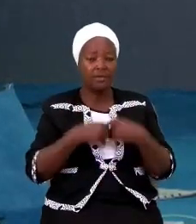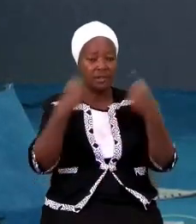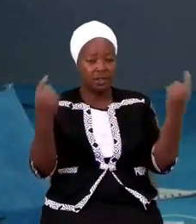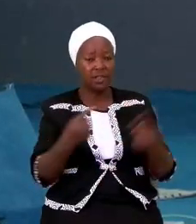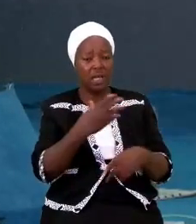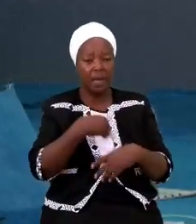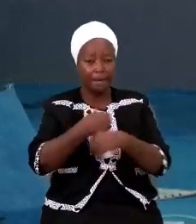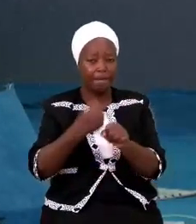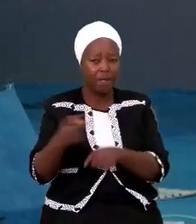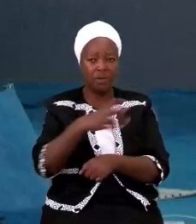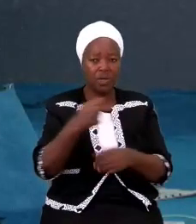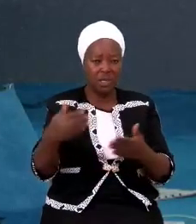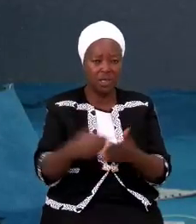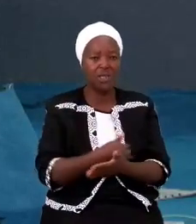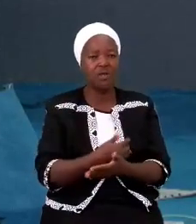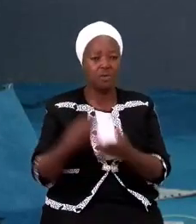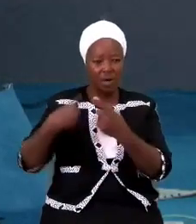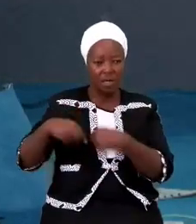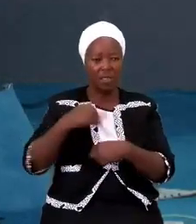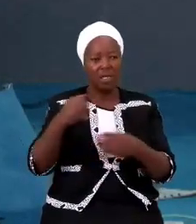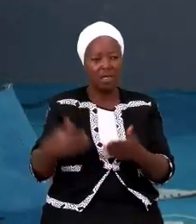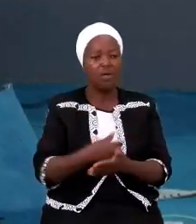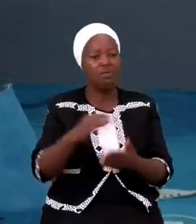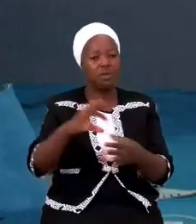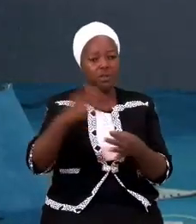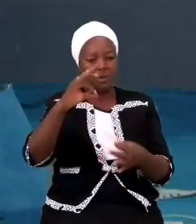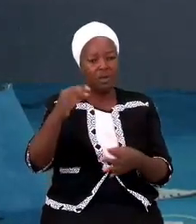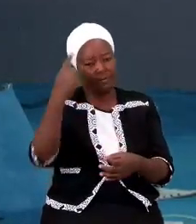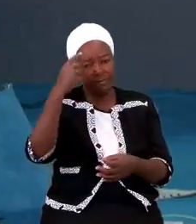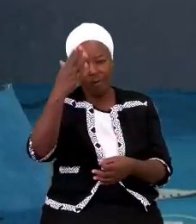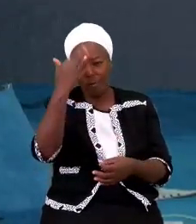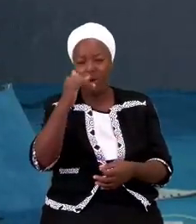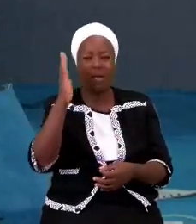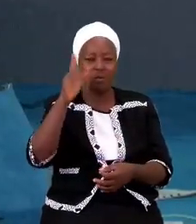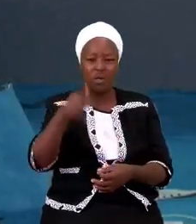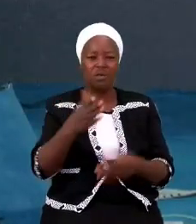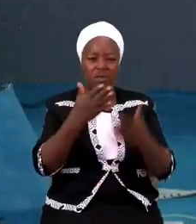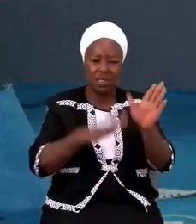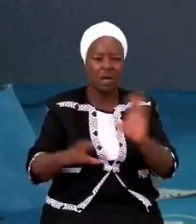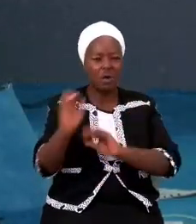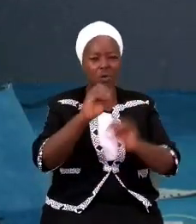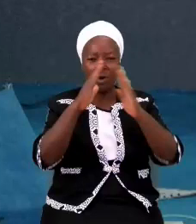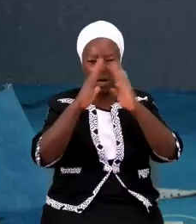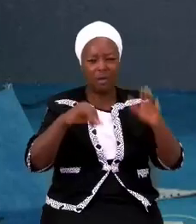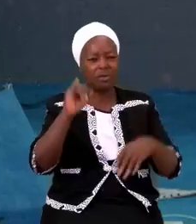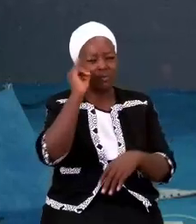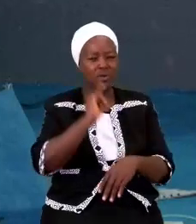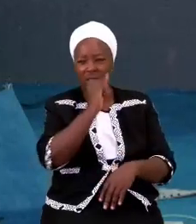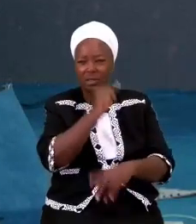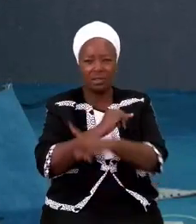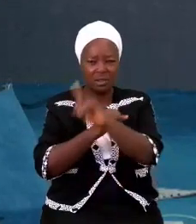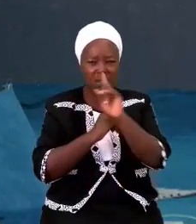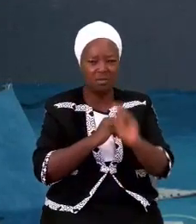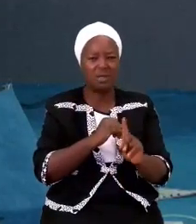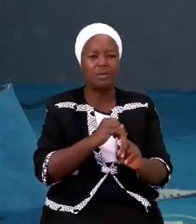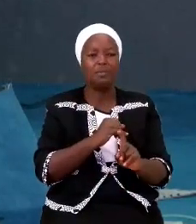die, O house of Israel? Then verse 32. In verse 32, for I have no pleasure